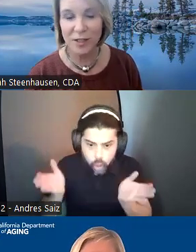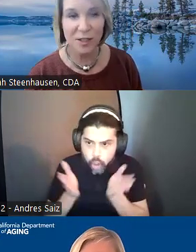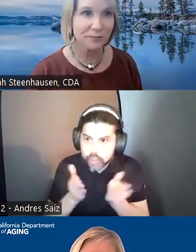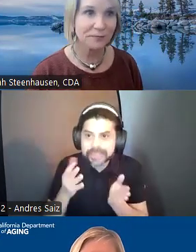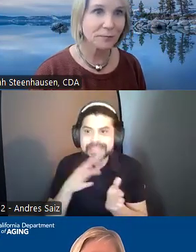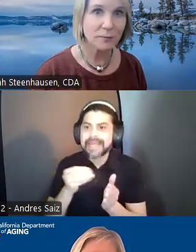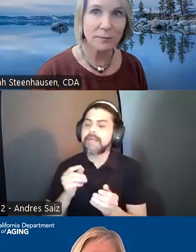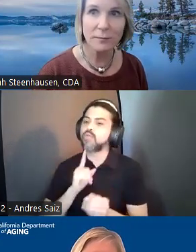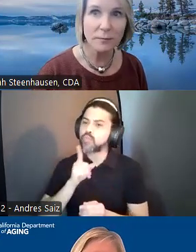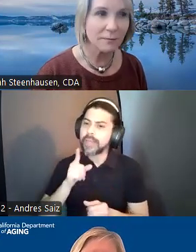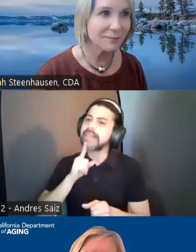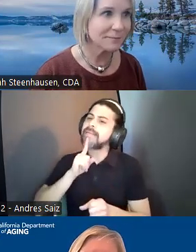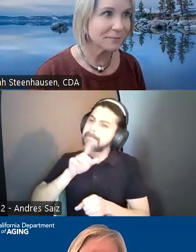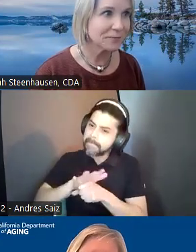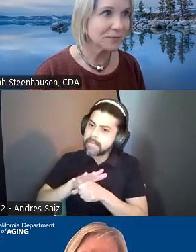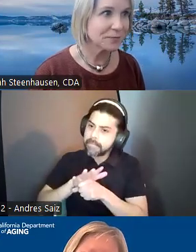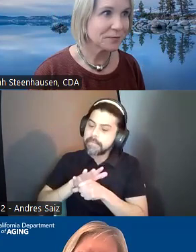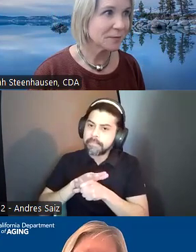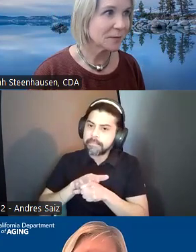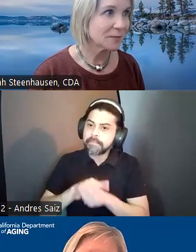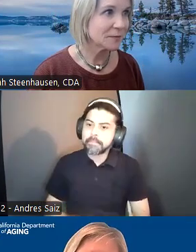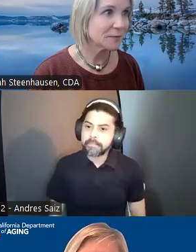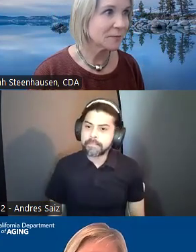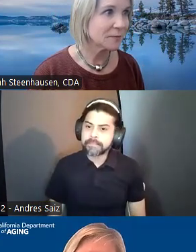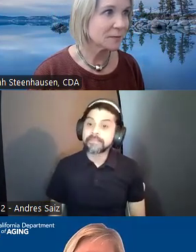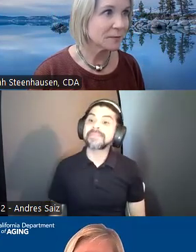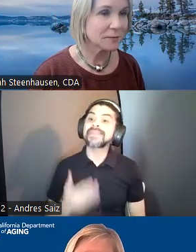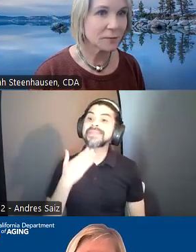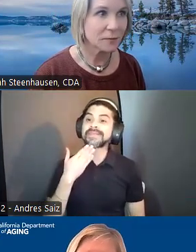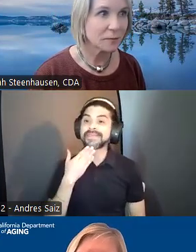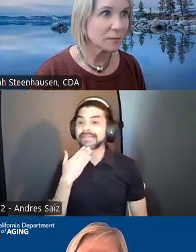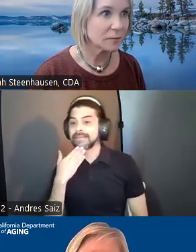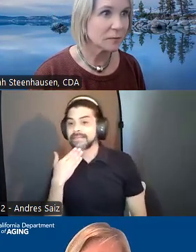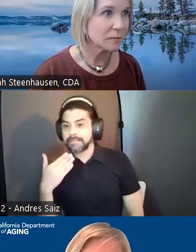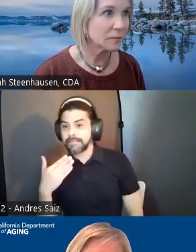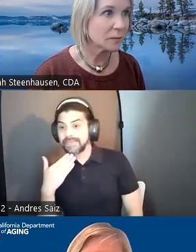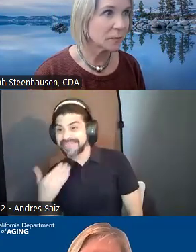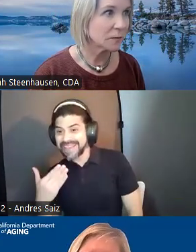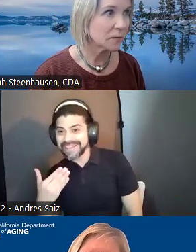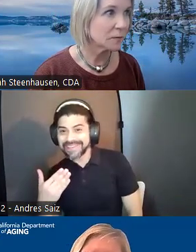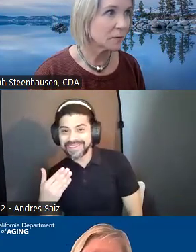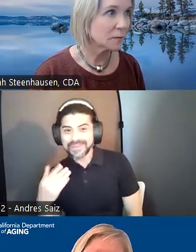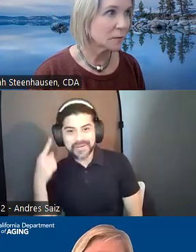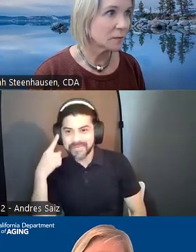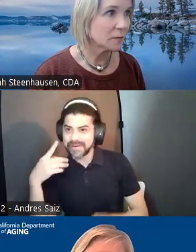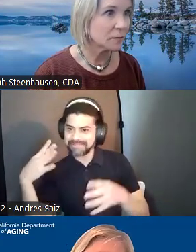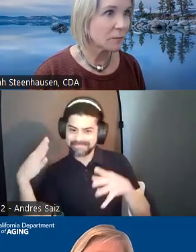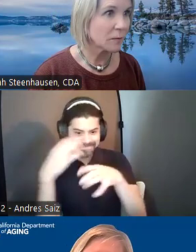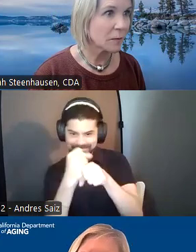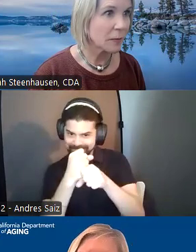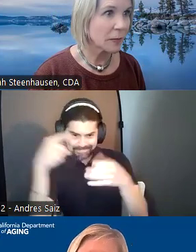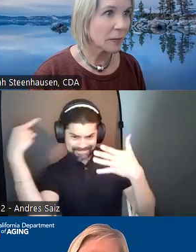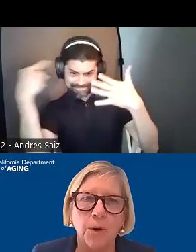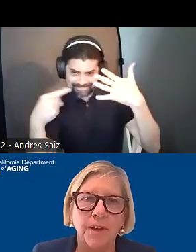so much. Sarah, thank you very much for so succinctly summarizing